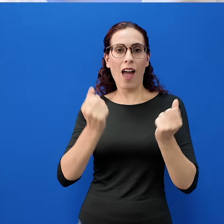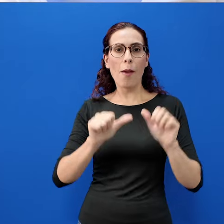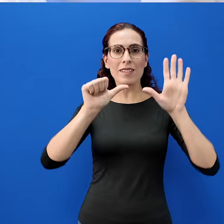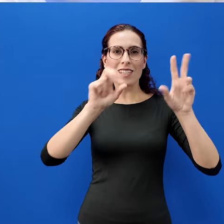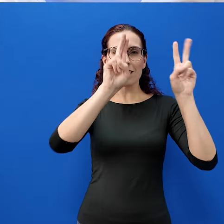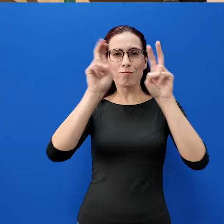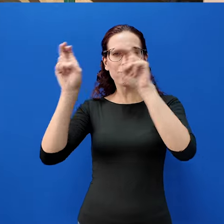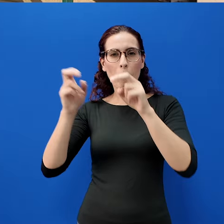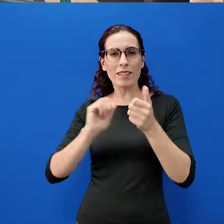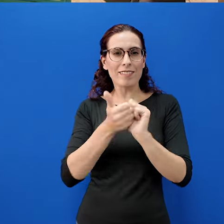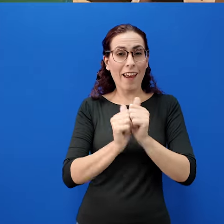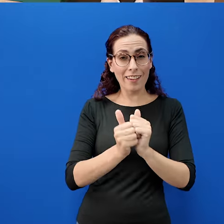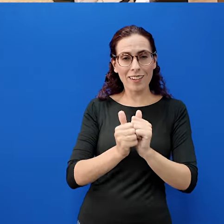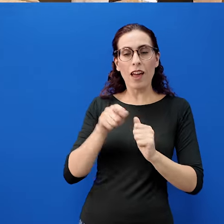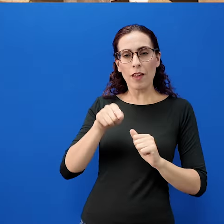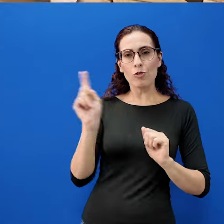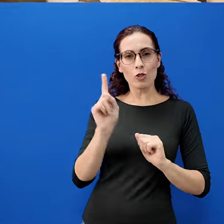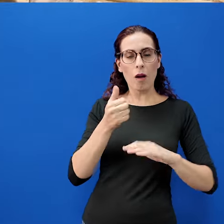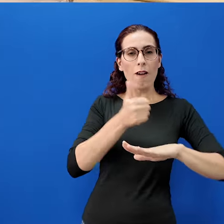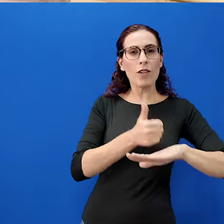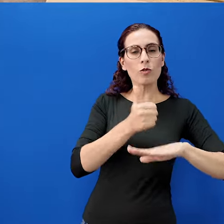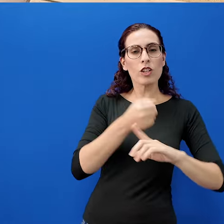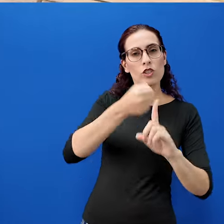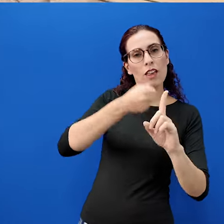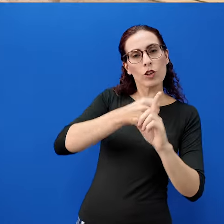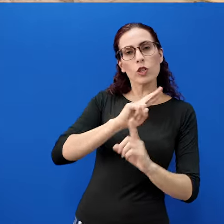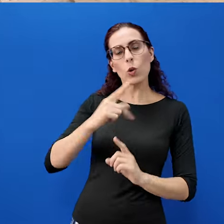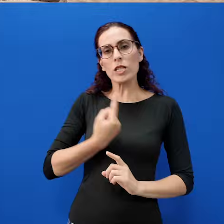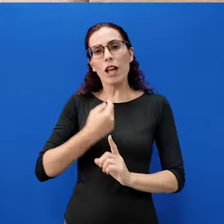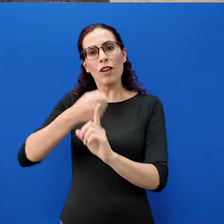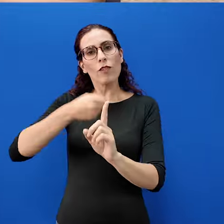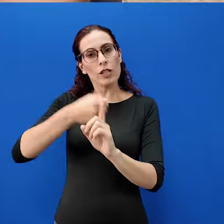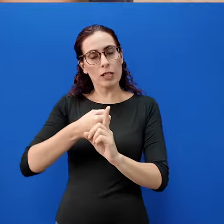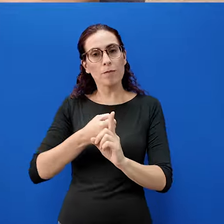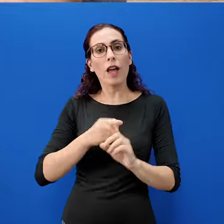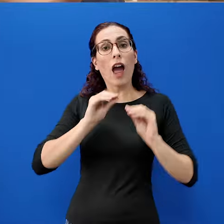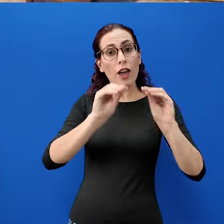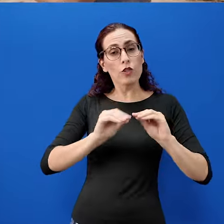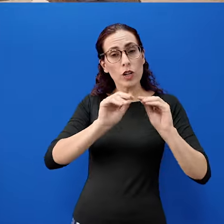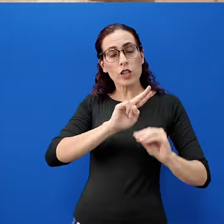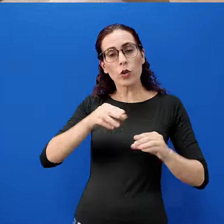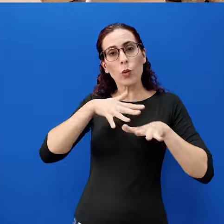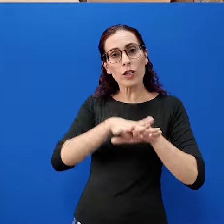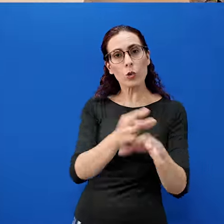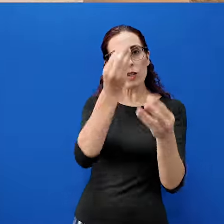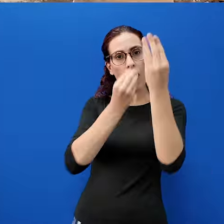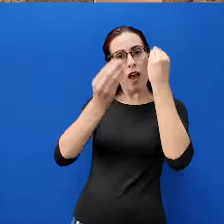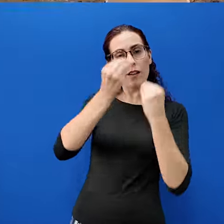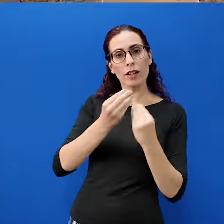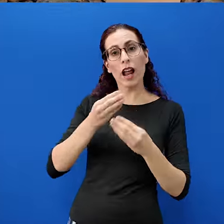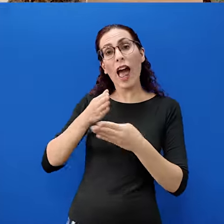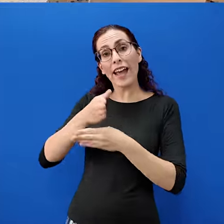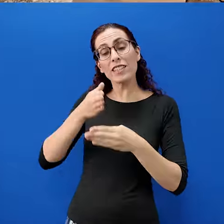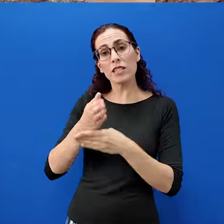training units. These are foundations of advocacy and self-advocacy, education and inclusive learning, accessible